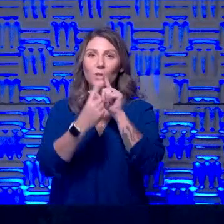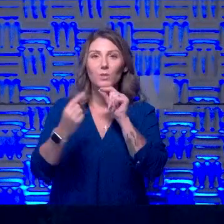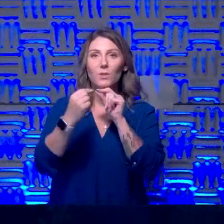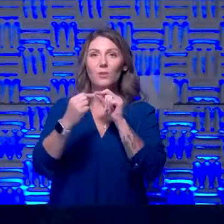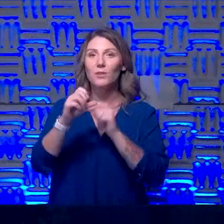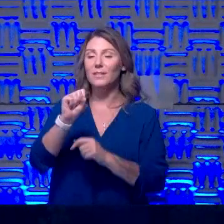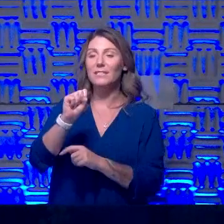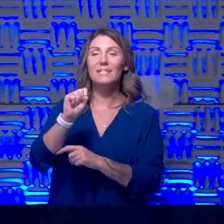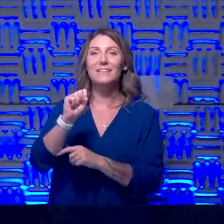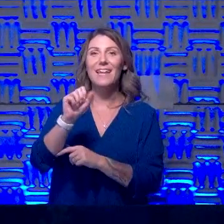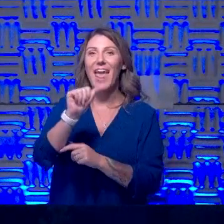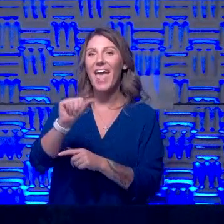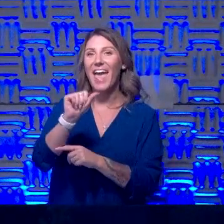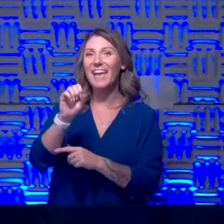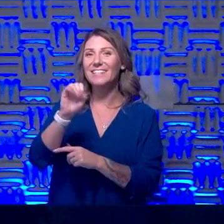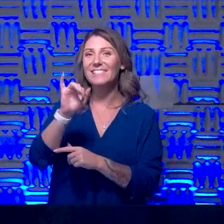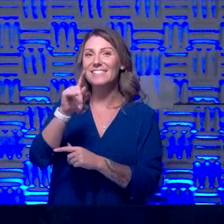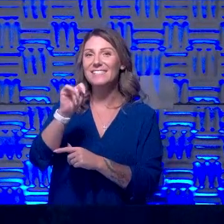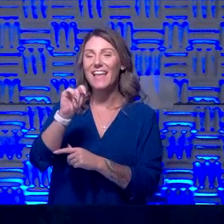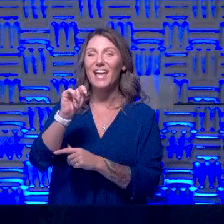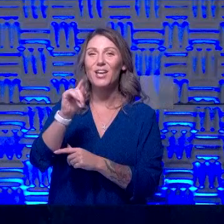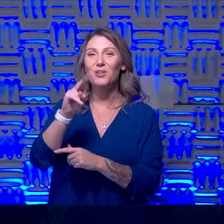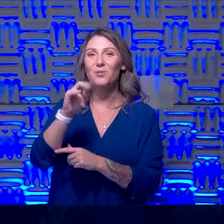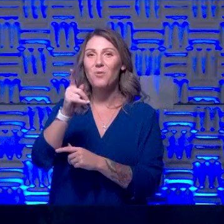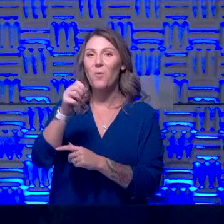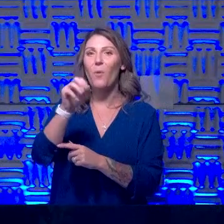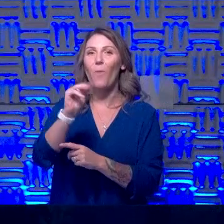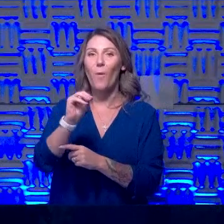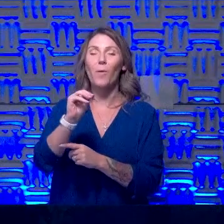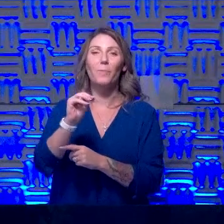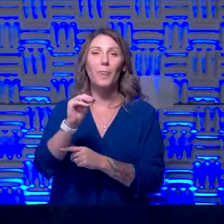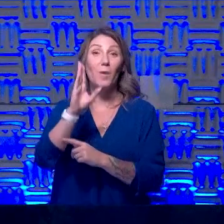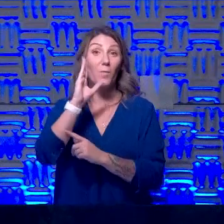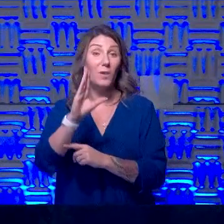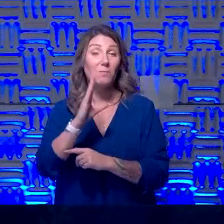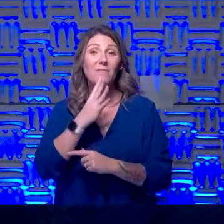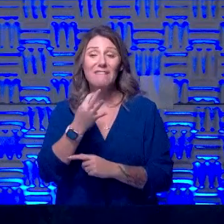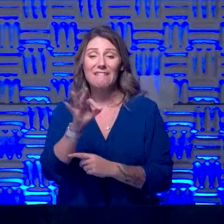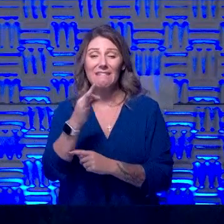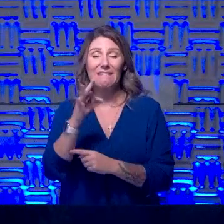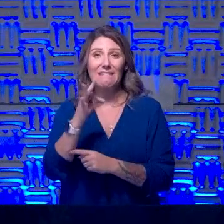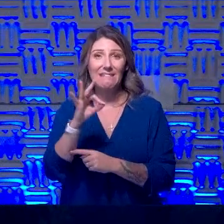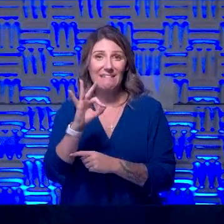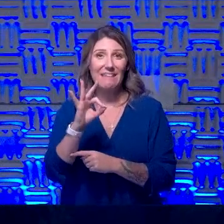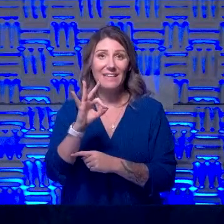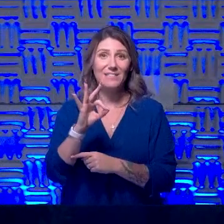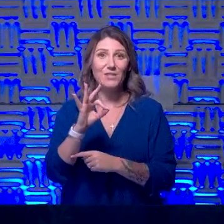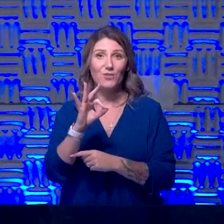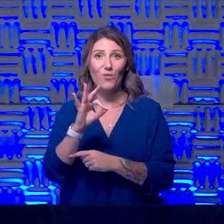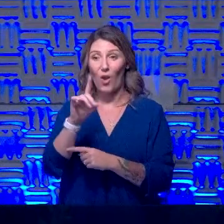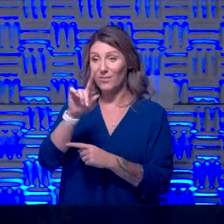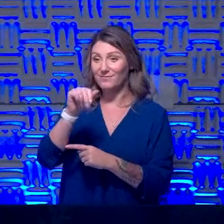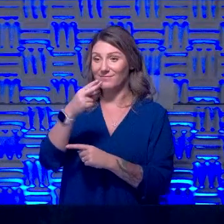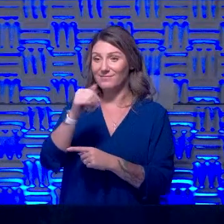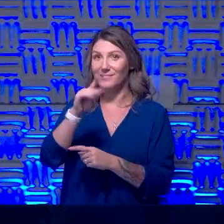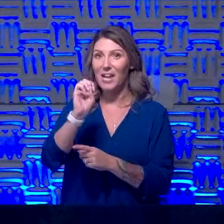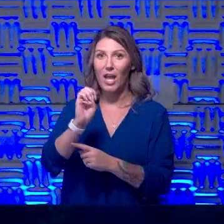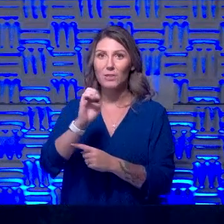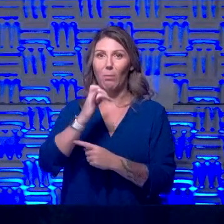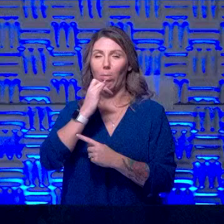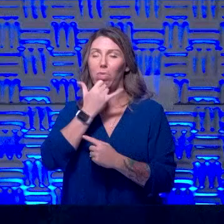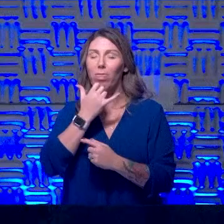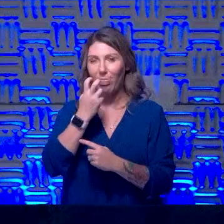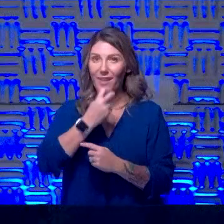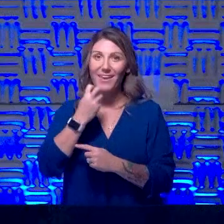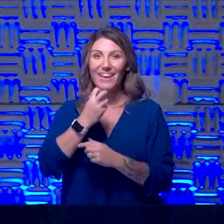Norm. At SecNorm. As we close, there's going to be a 19-year-old from Dodge City, Dodge City